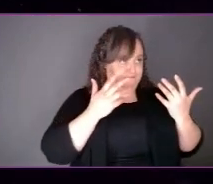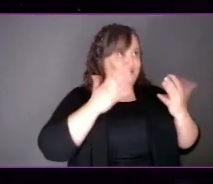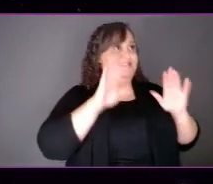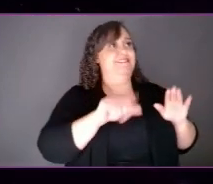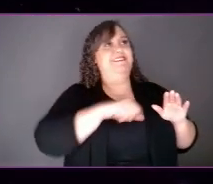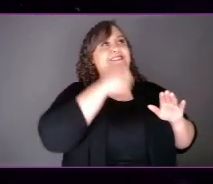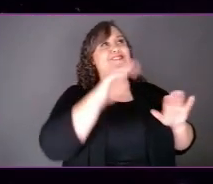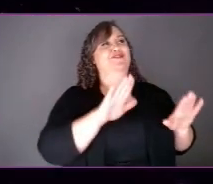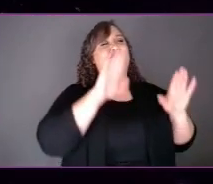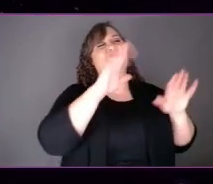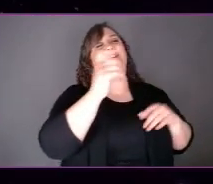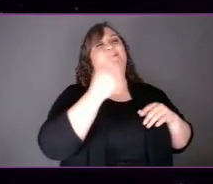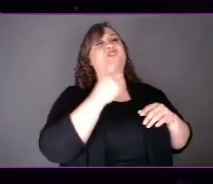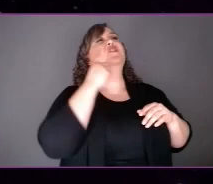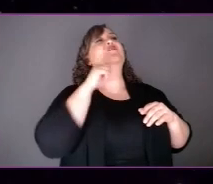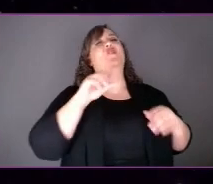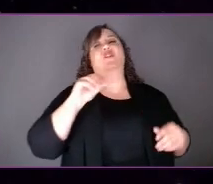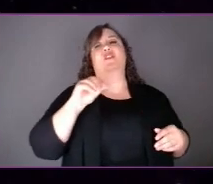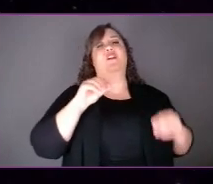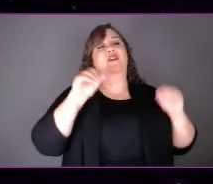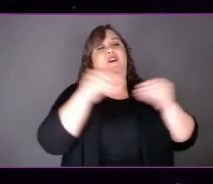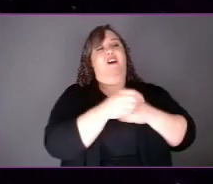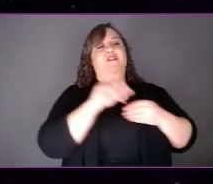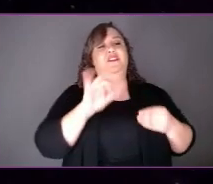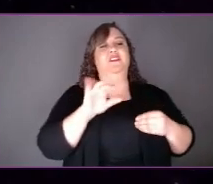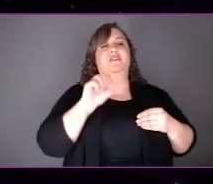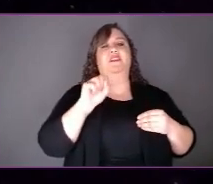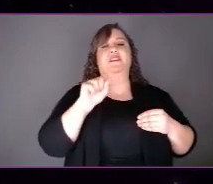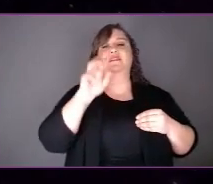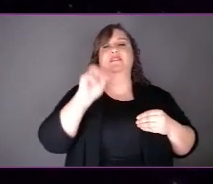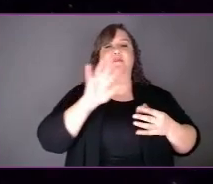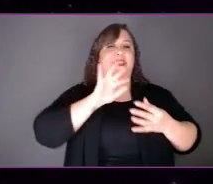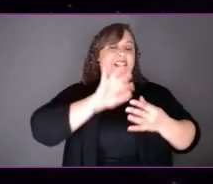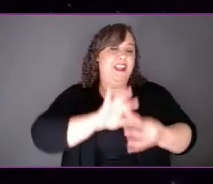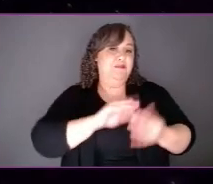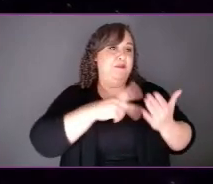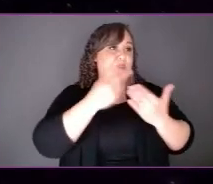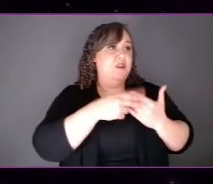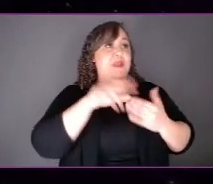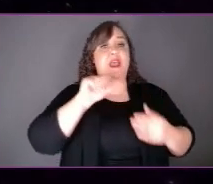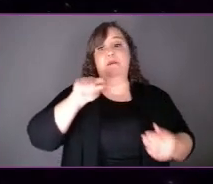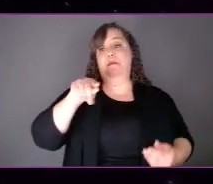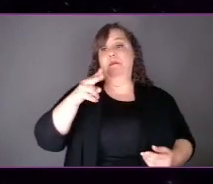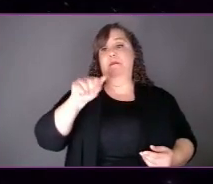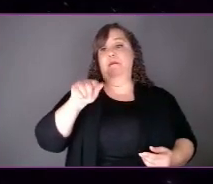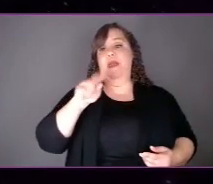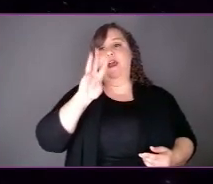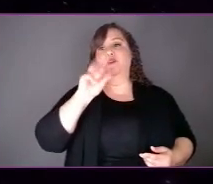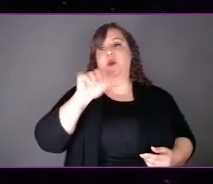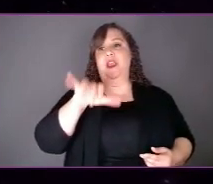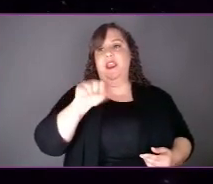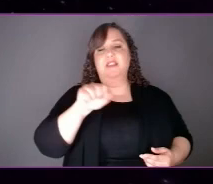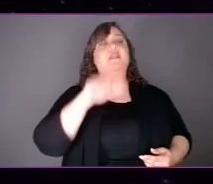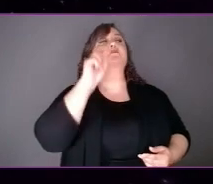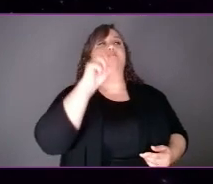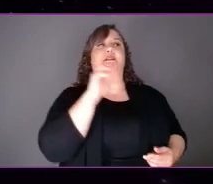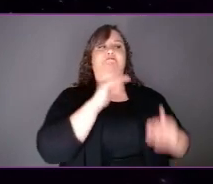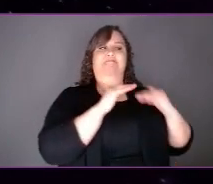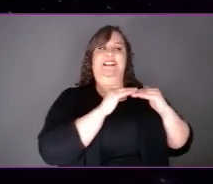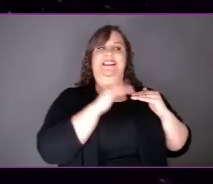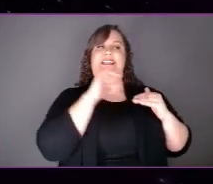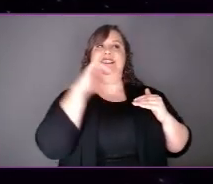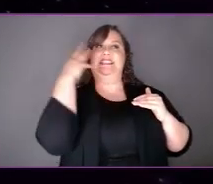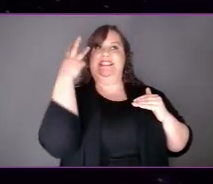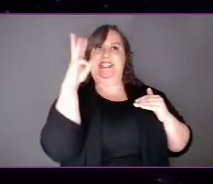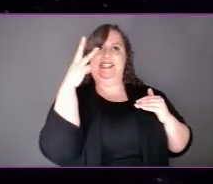STEM Engagement Program, and then also for the Pathways and other programs, you will need to be at least 16 years of age at the